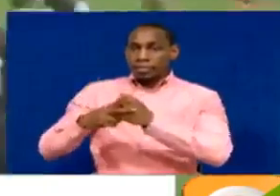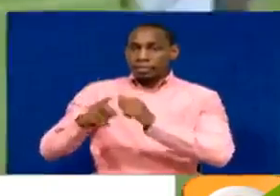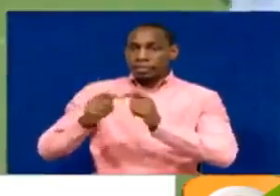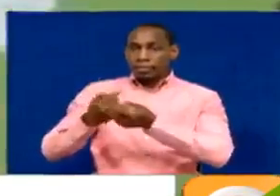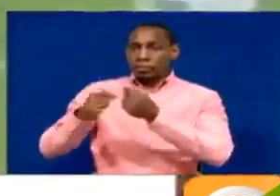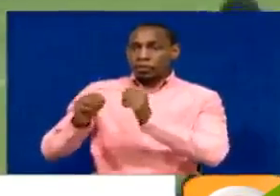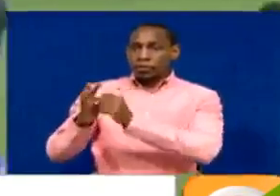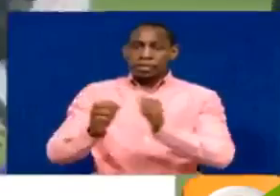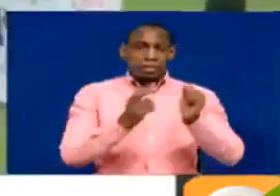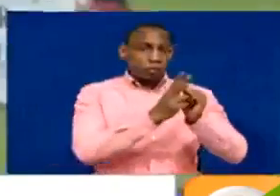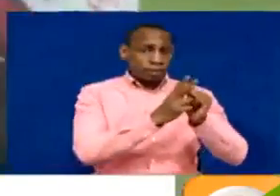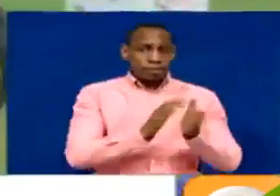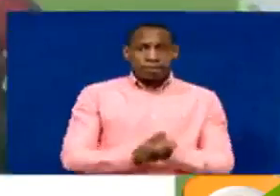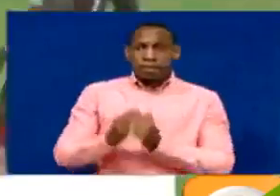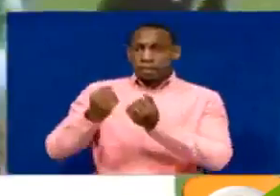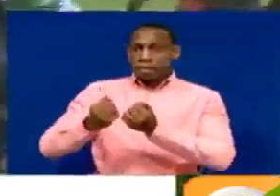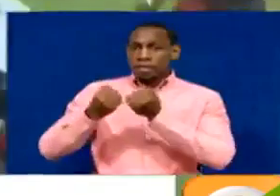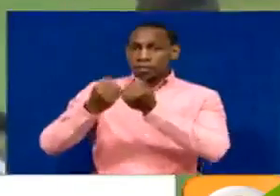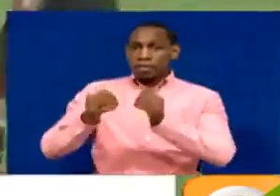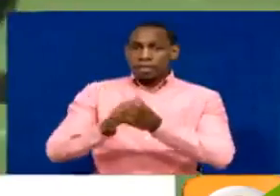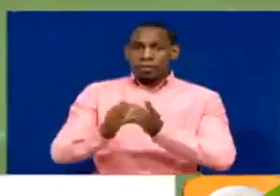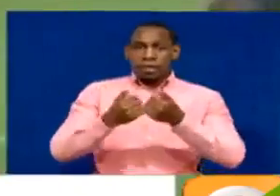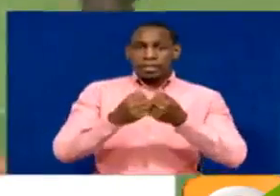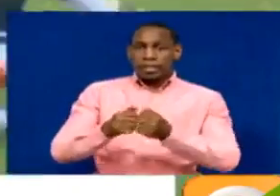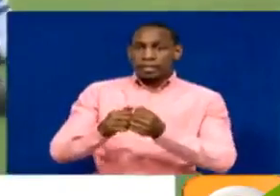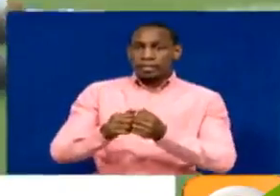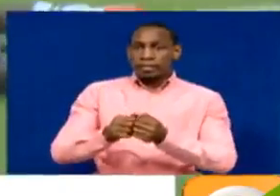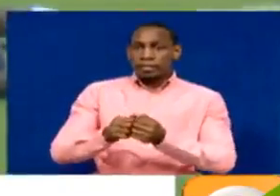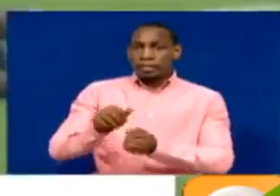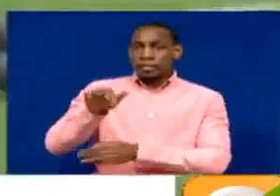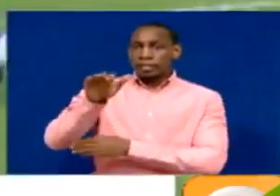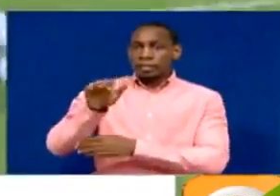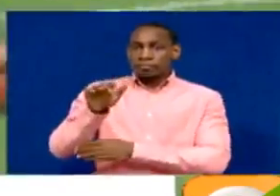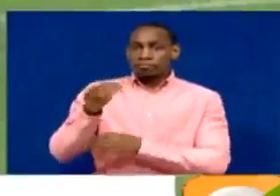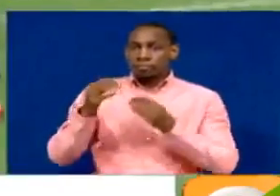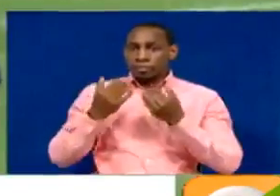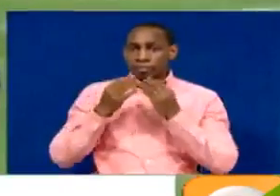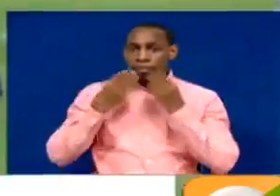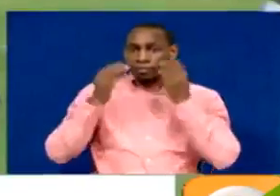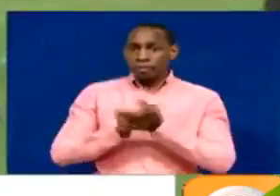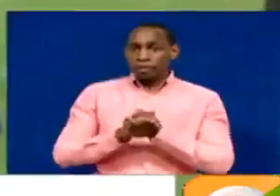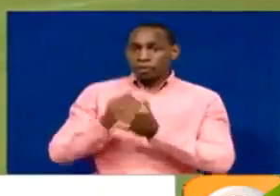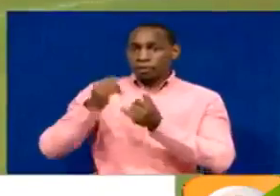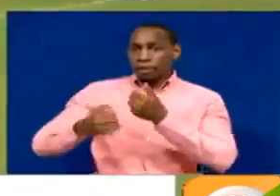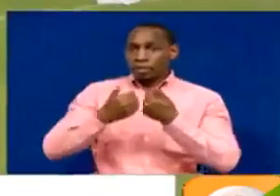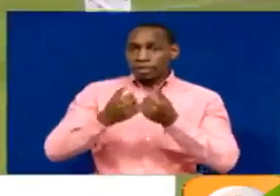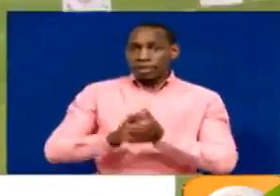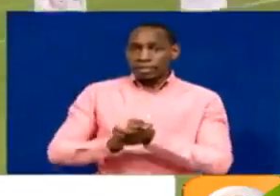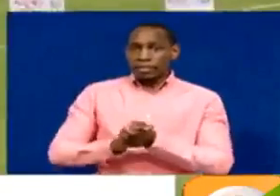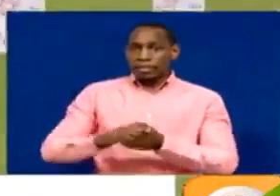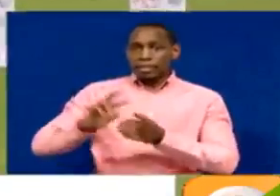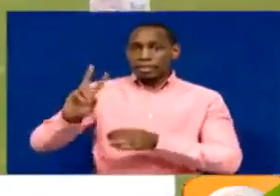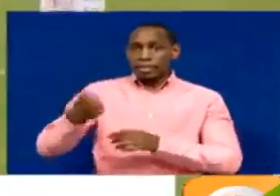nervy 14-12 win. Shujaa faced Zimbabwe in their final group match, hammering the Sables by 26 points to 5.